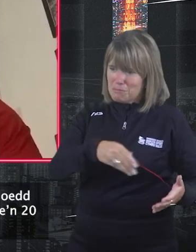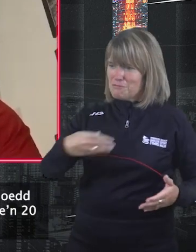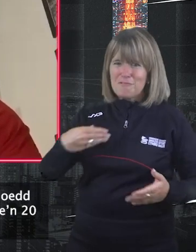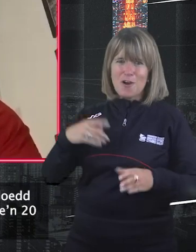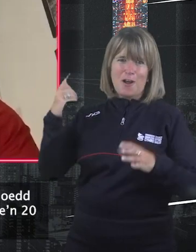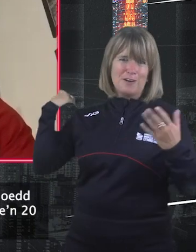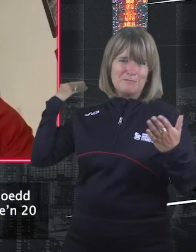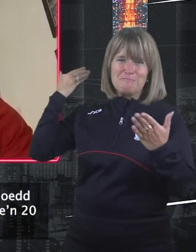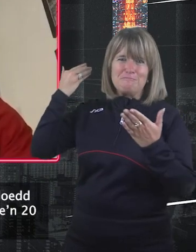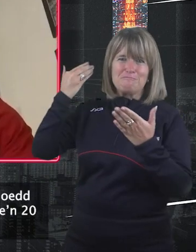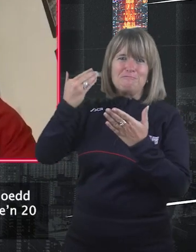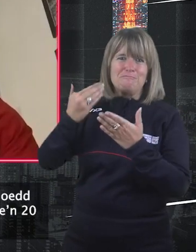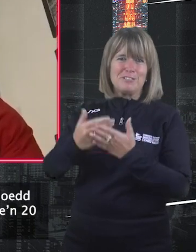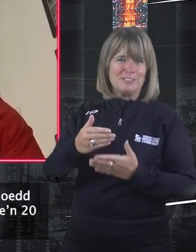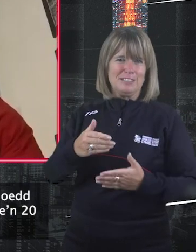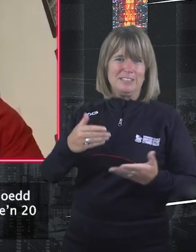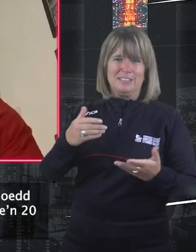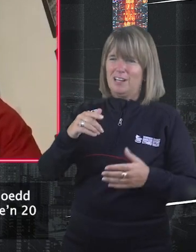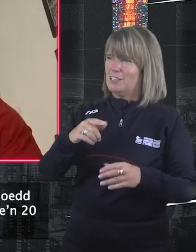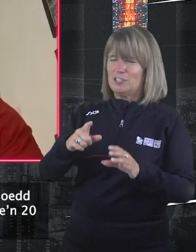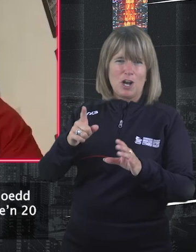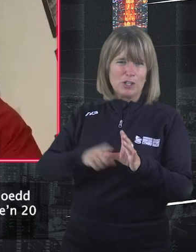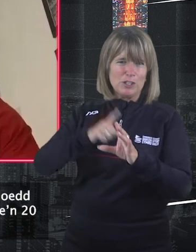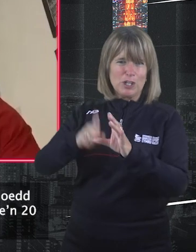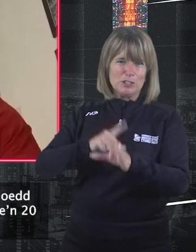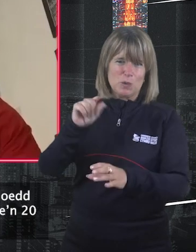I've been playing a long time. I mean,